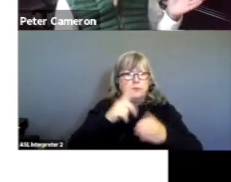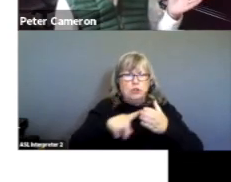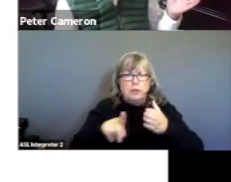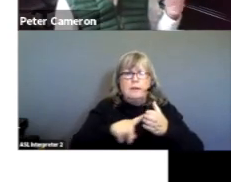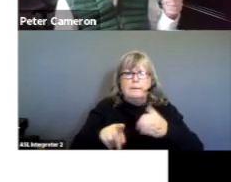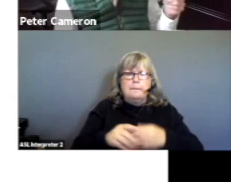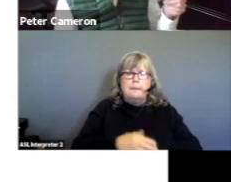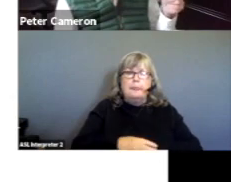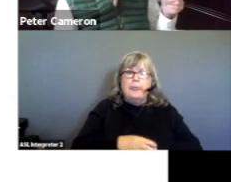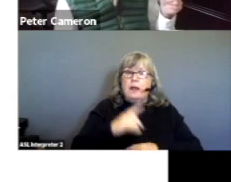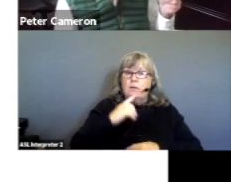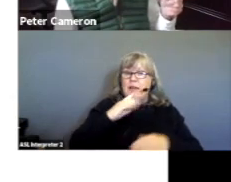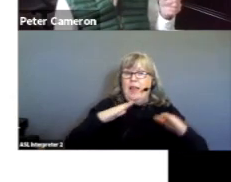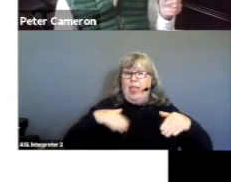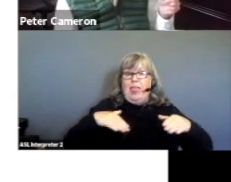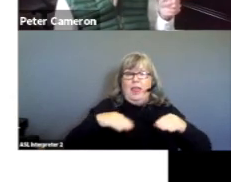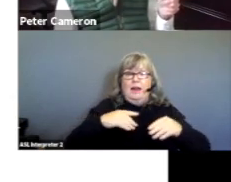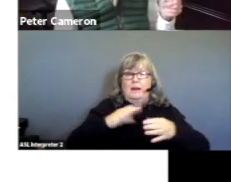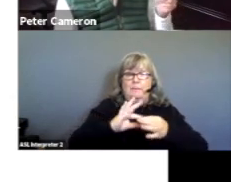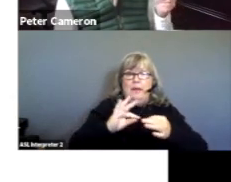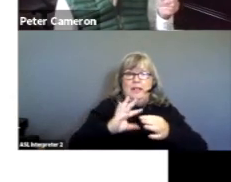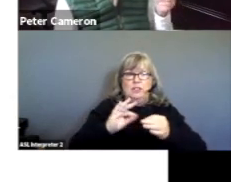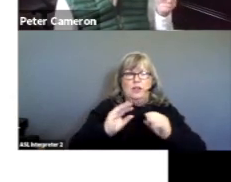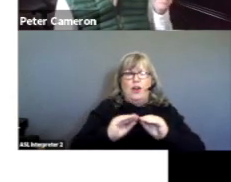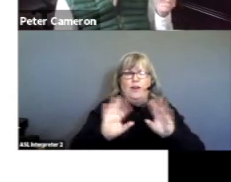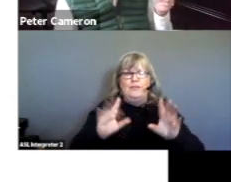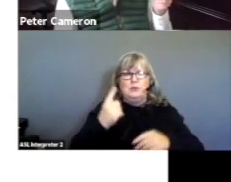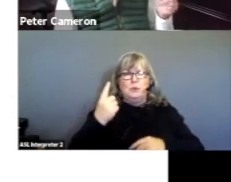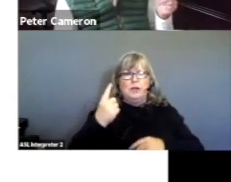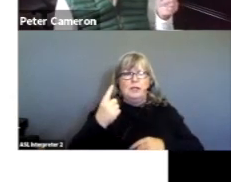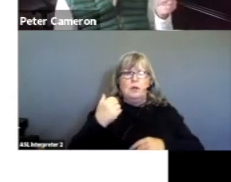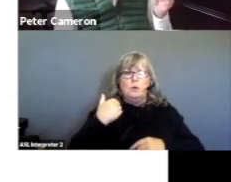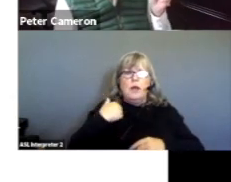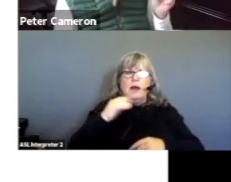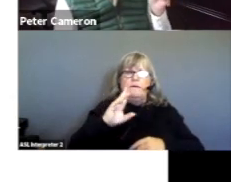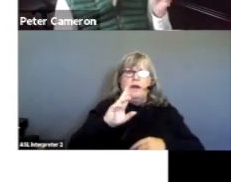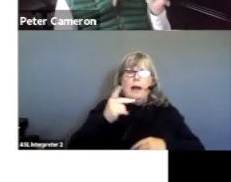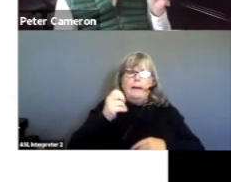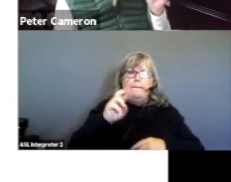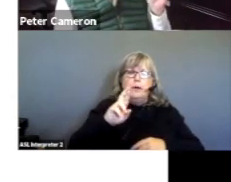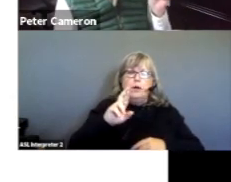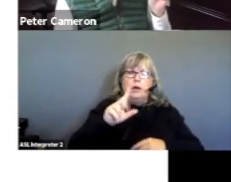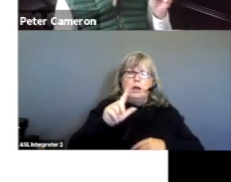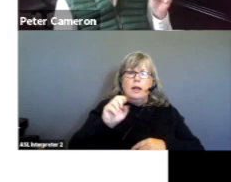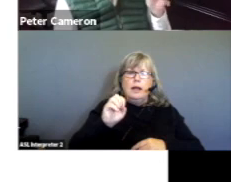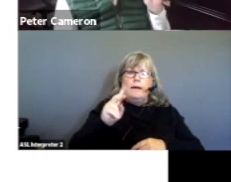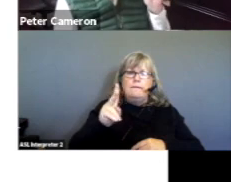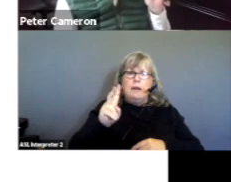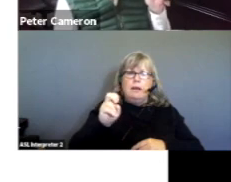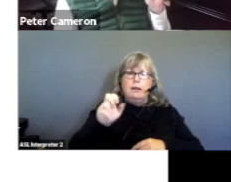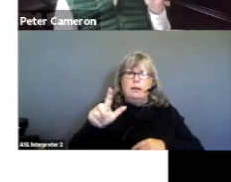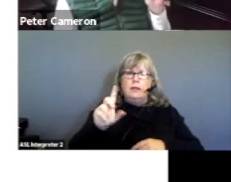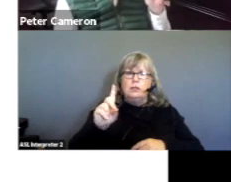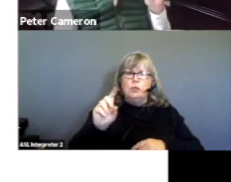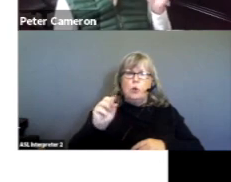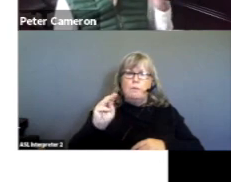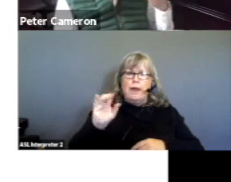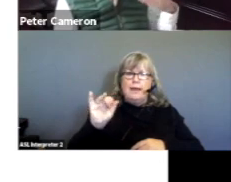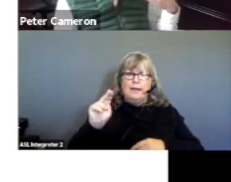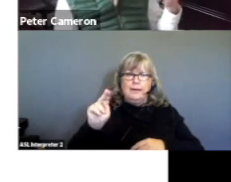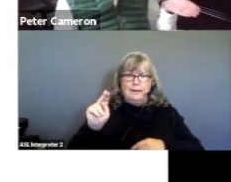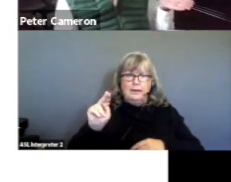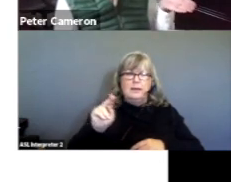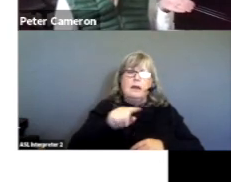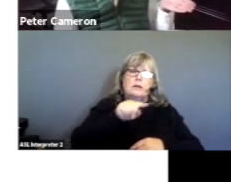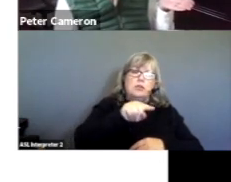I didn't even mention the obvious. You probably noticed we have an upper level domain just for co-ops, .coop, and you have to be